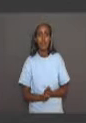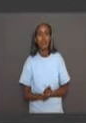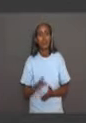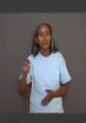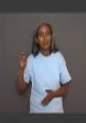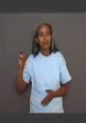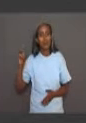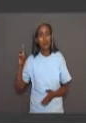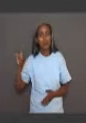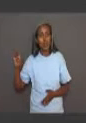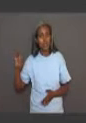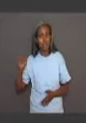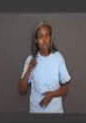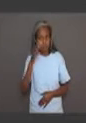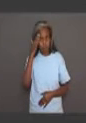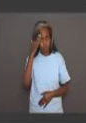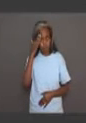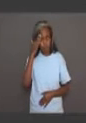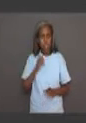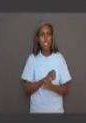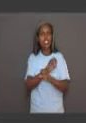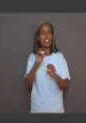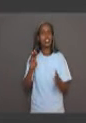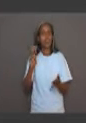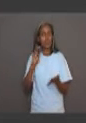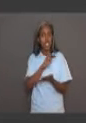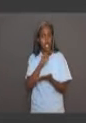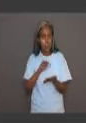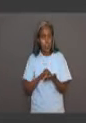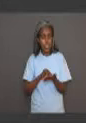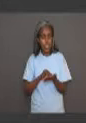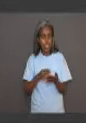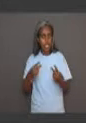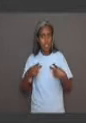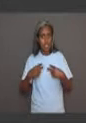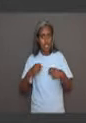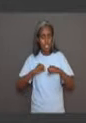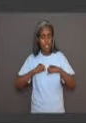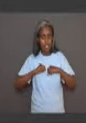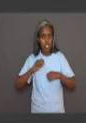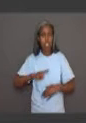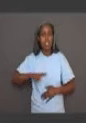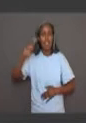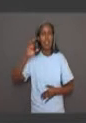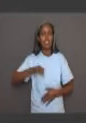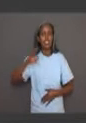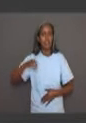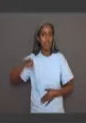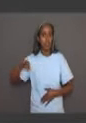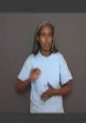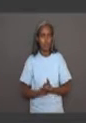Mode, as you know, is the distribution mean that has the highest